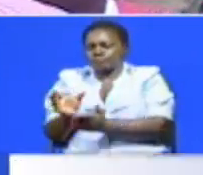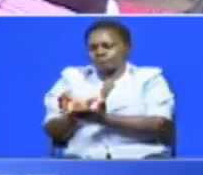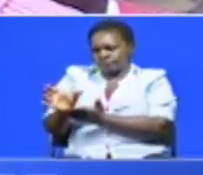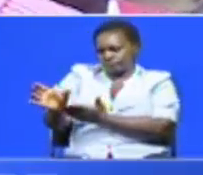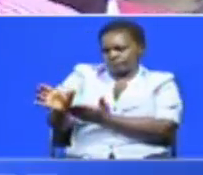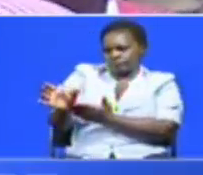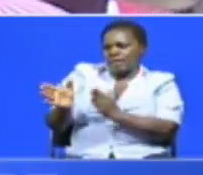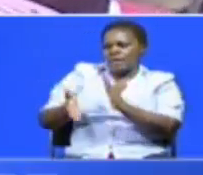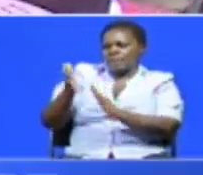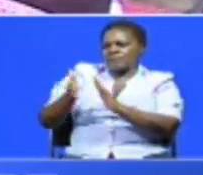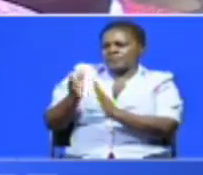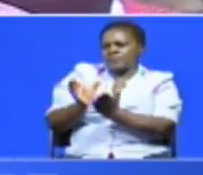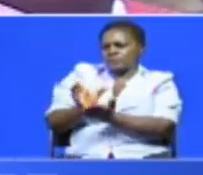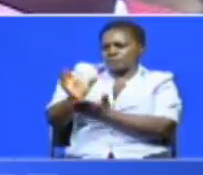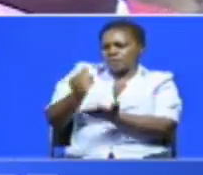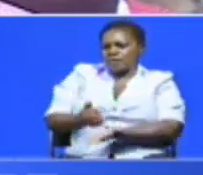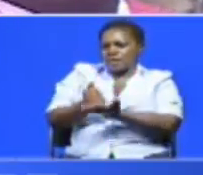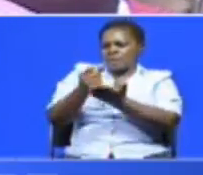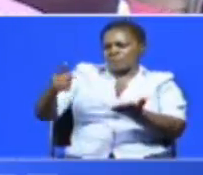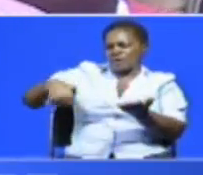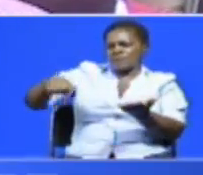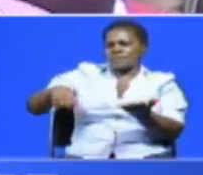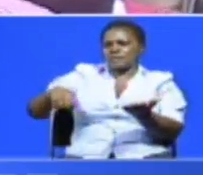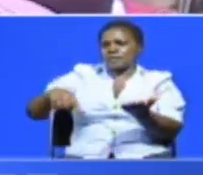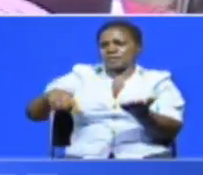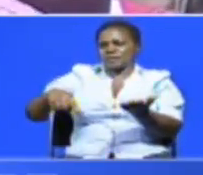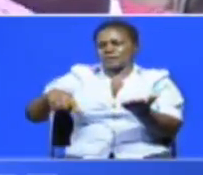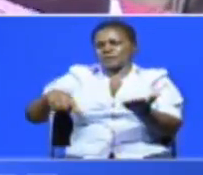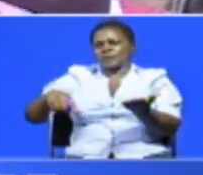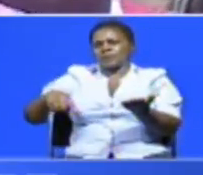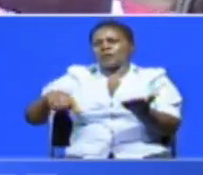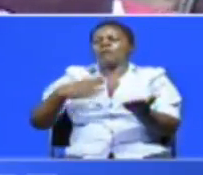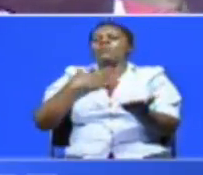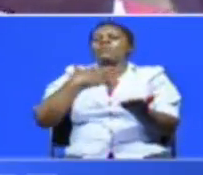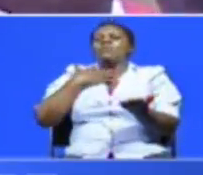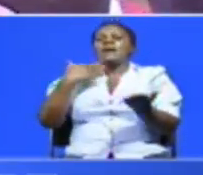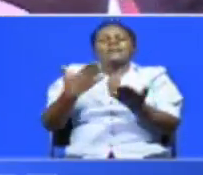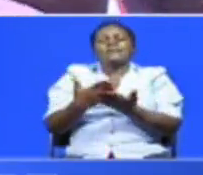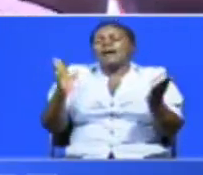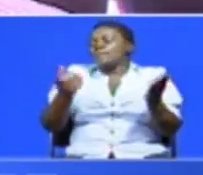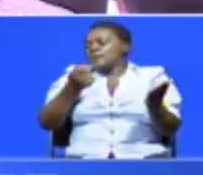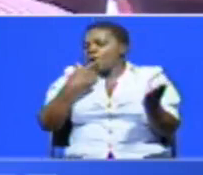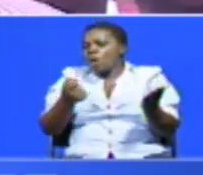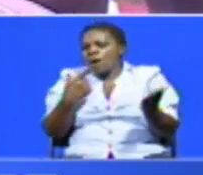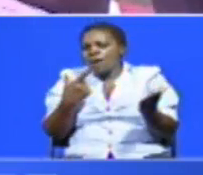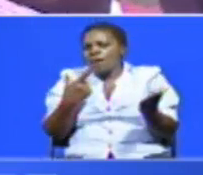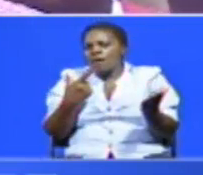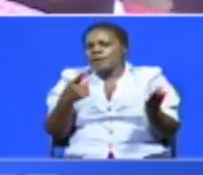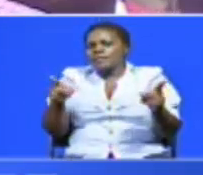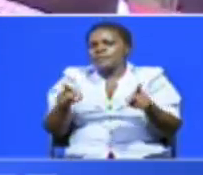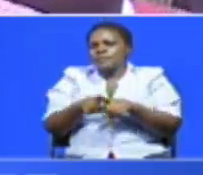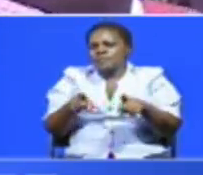fund to assist us in case we want some medicines, drugs, and